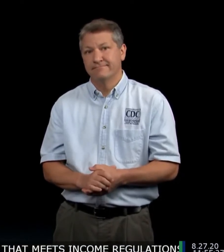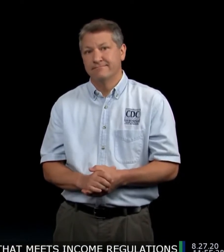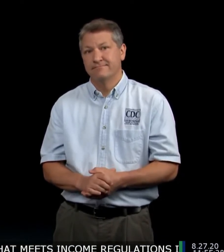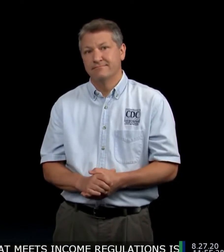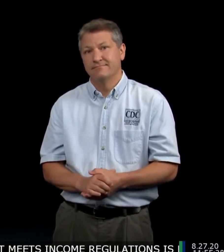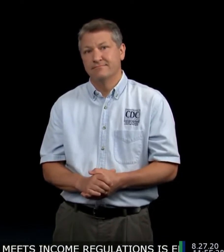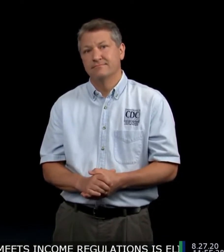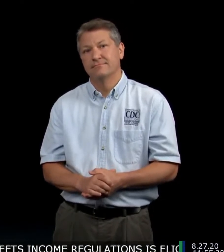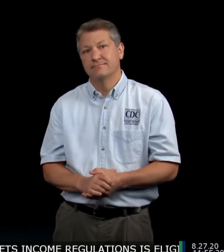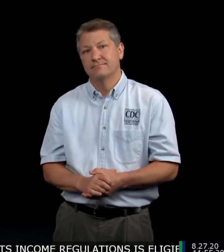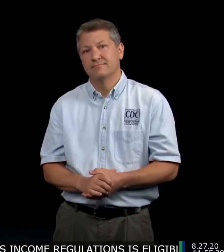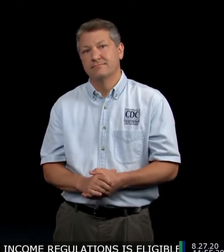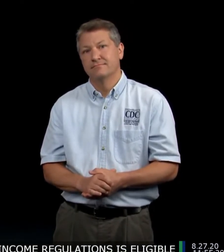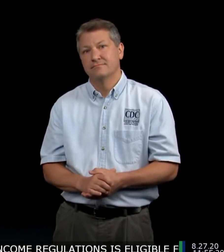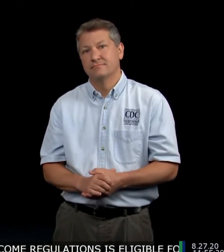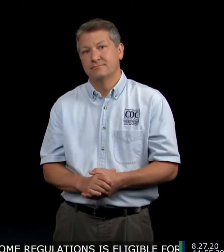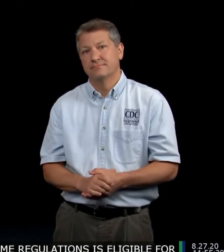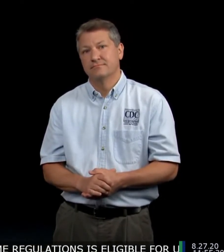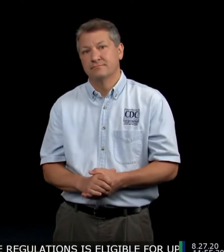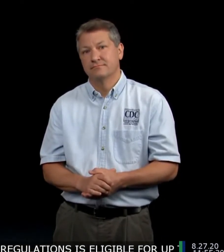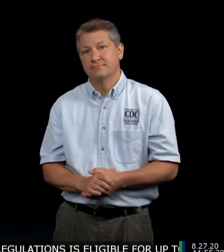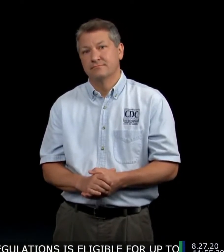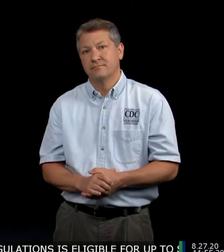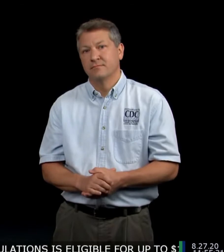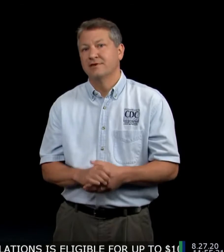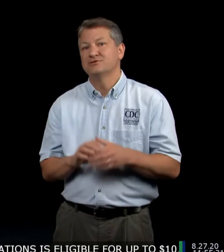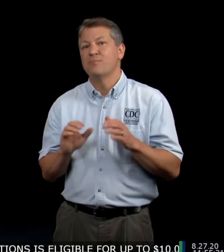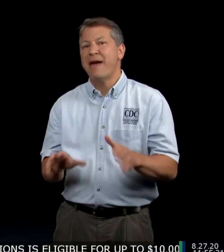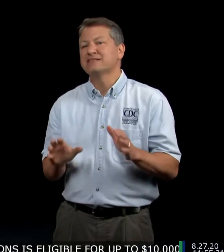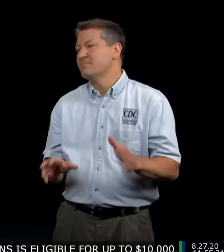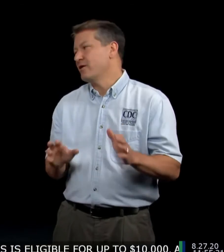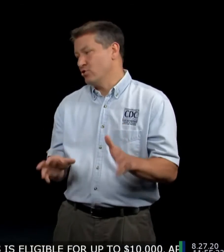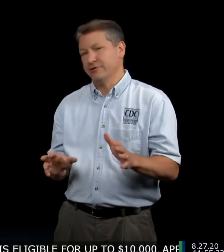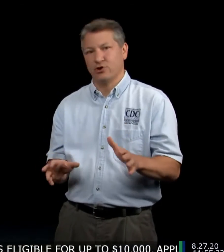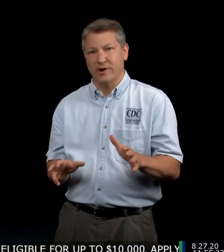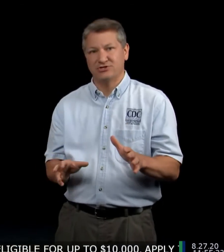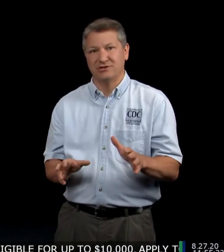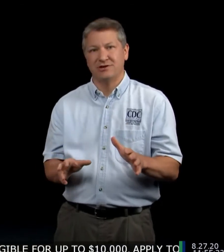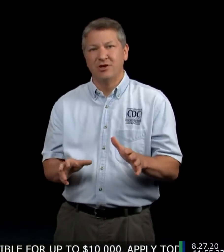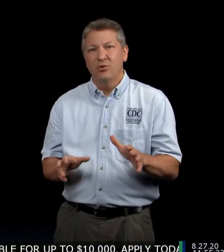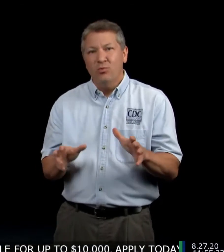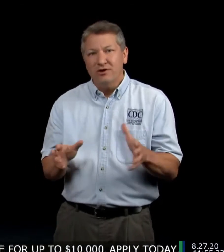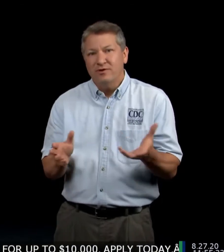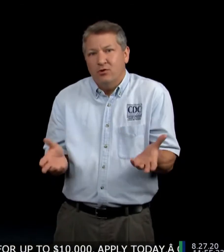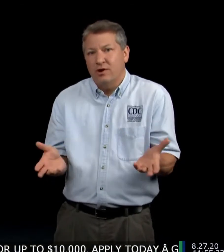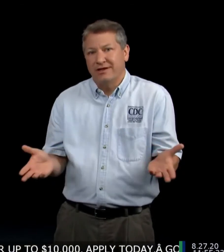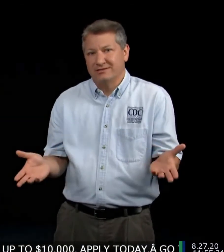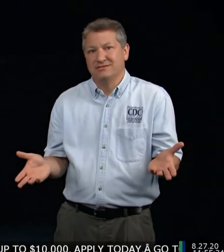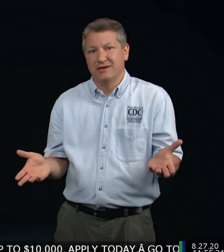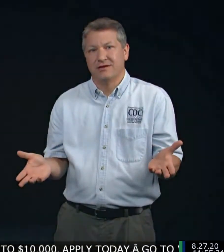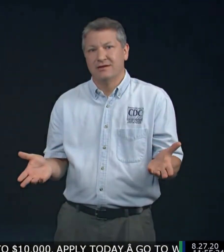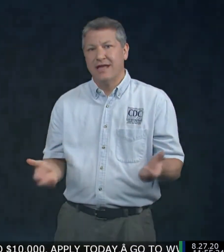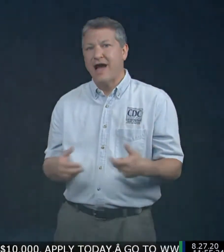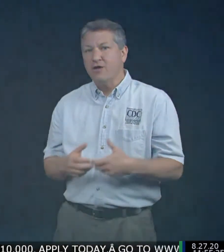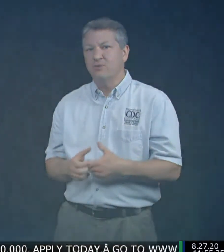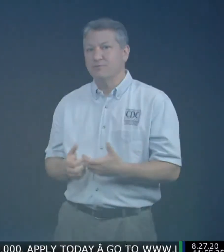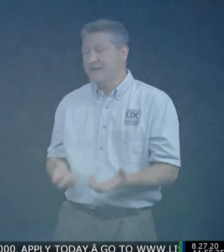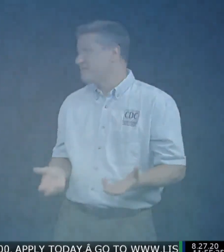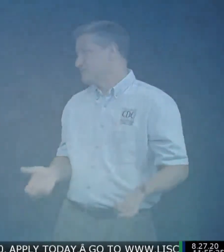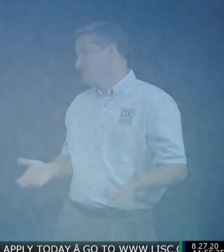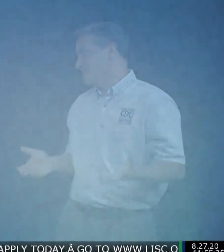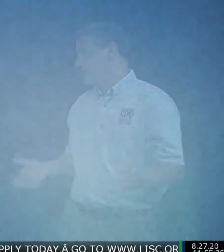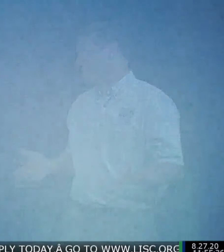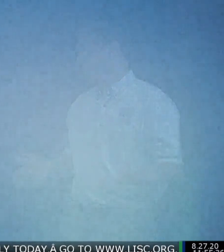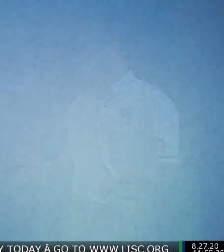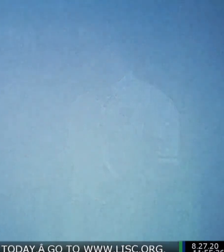or doorknob, and then touch your mouth, eyes, or nose. So back to my earlier question. What if we don't want to get sick? How can we